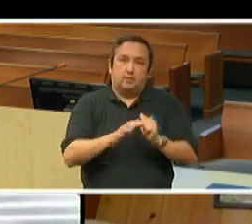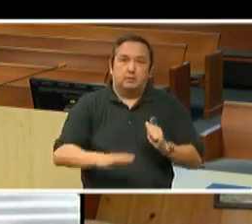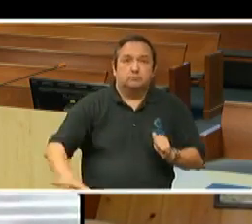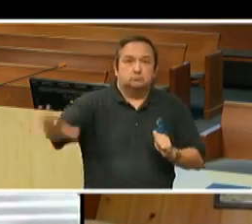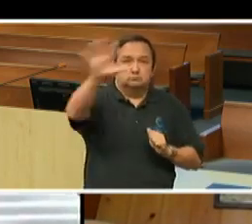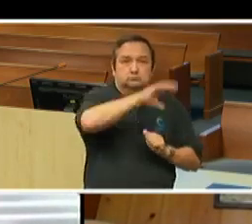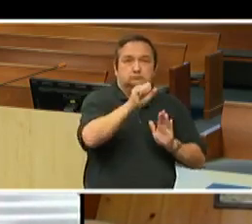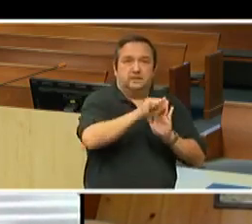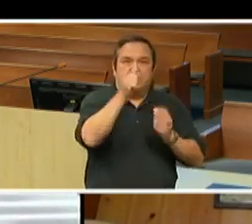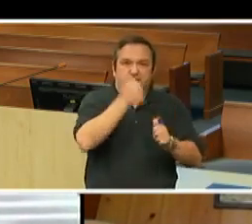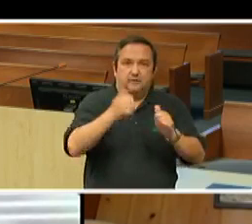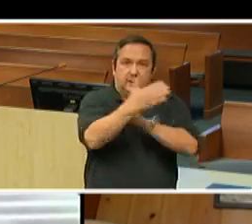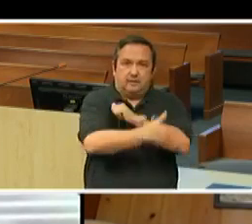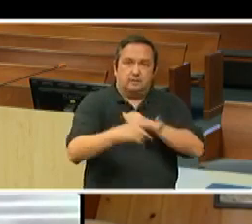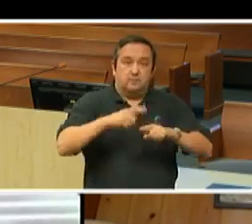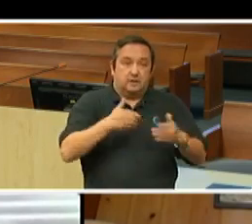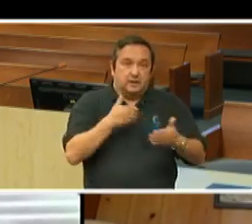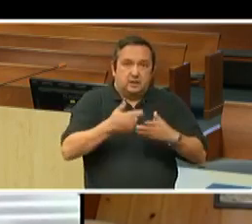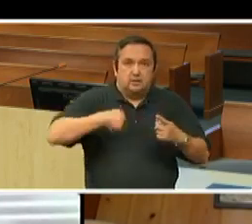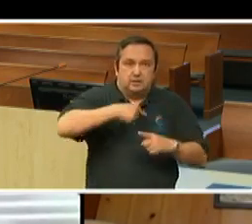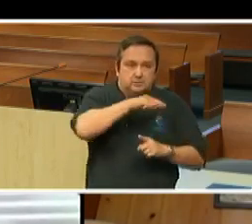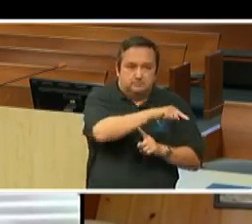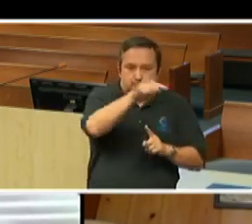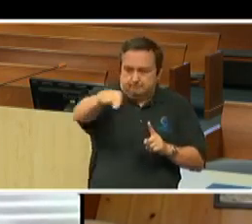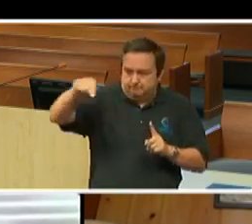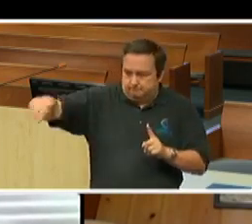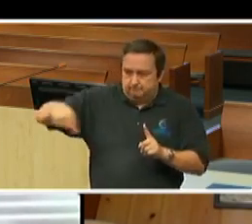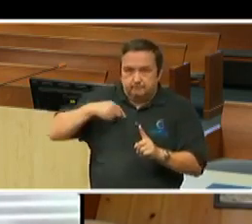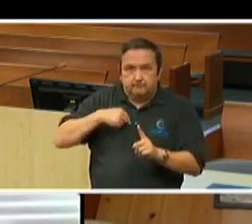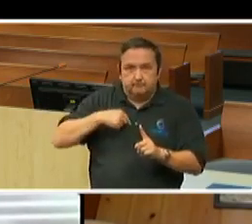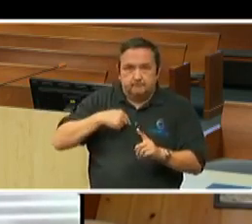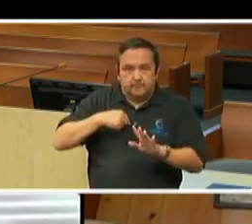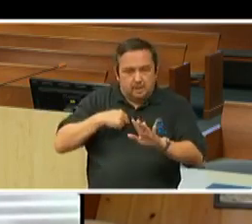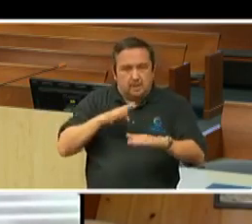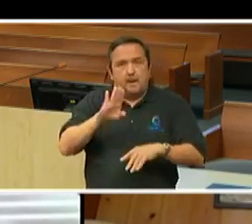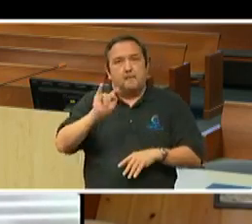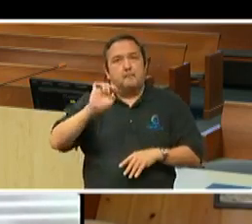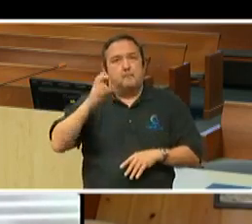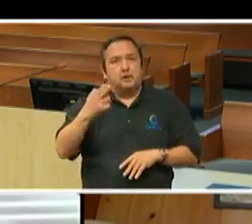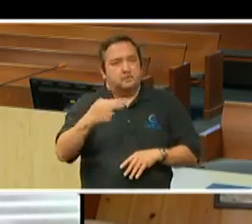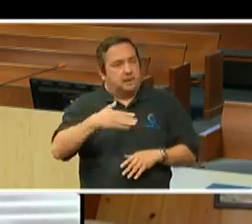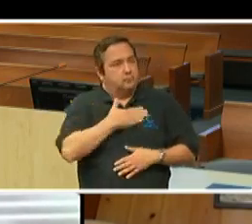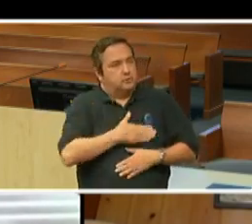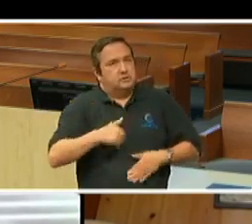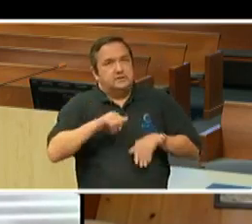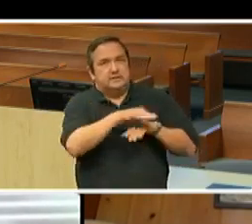state, but certainly the ones that are close to us. Hutch, I appreciate you sending that order out to the fellow